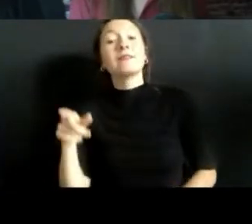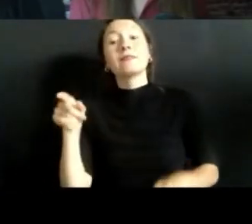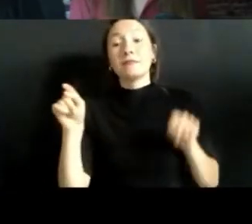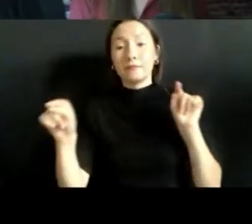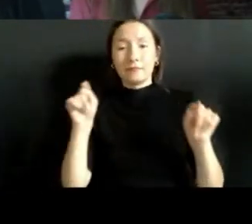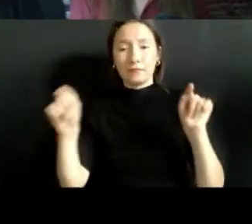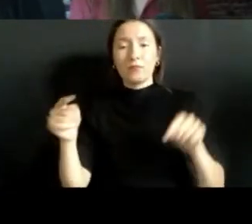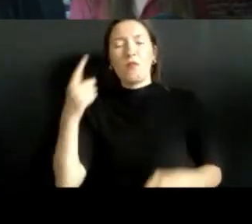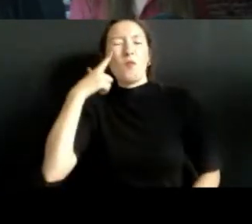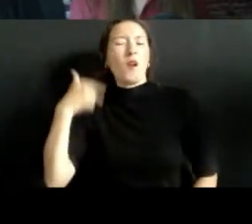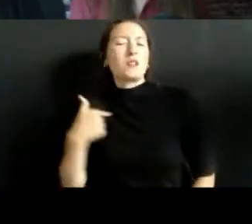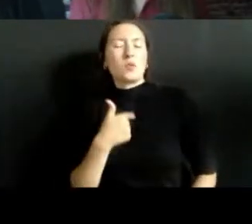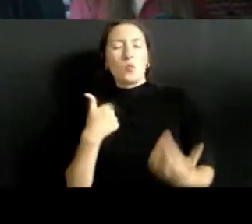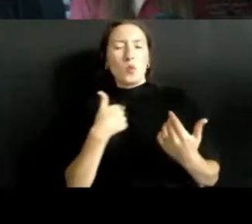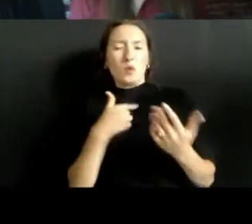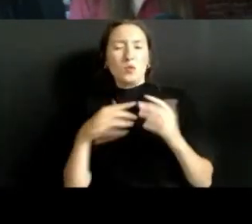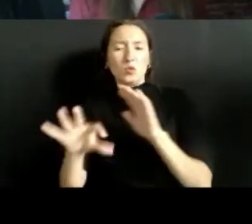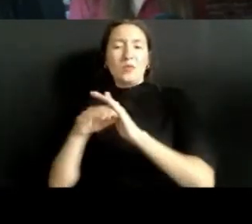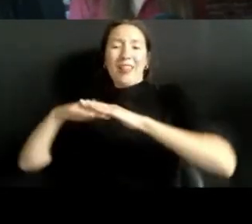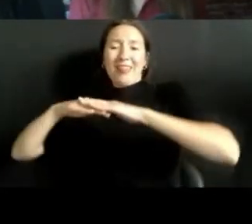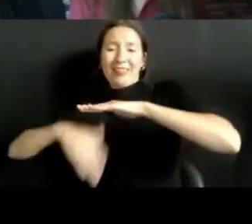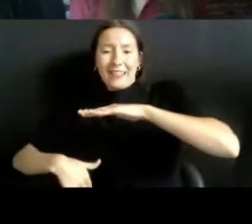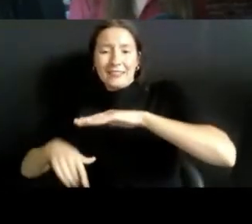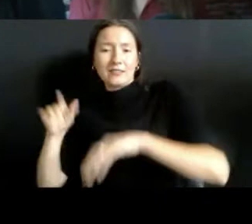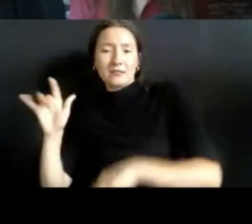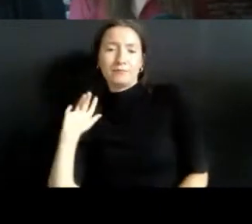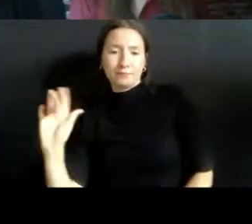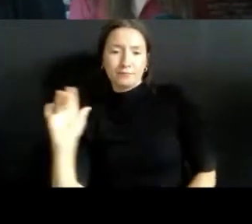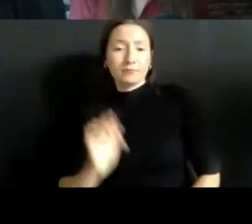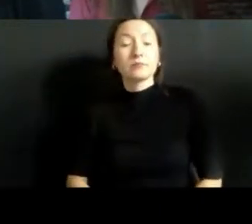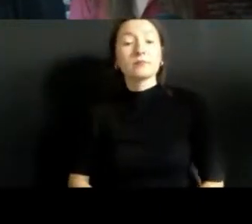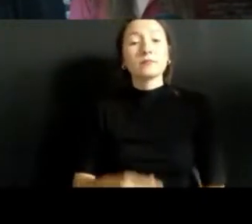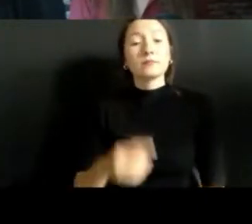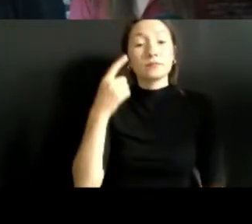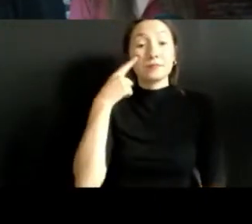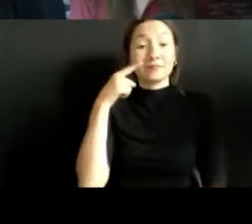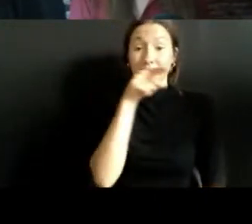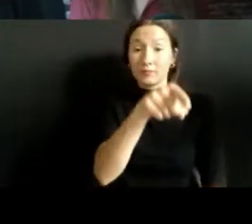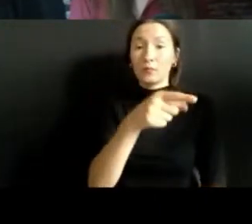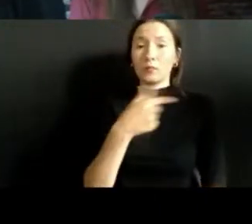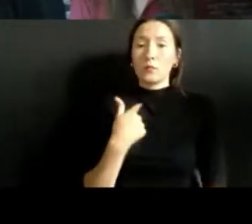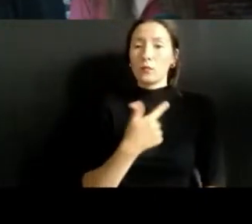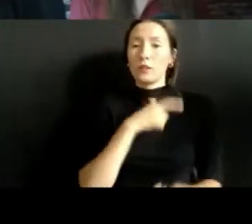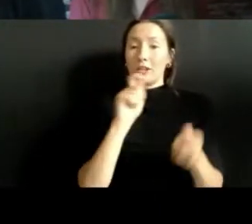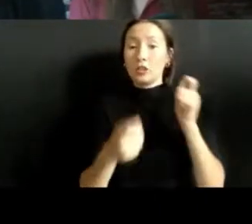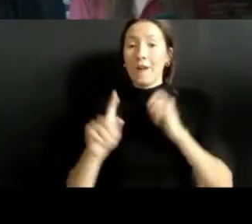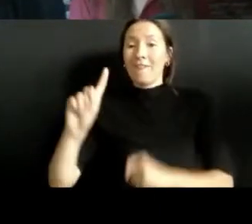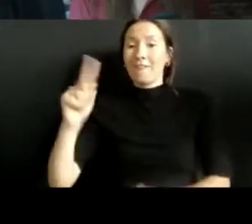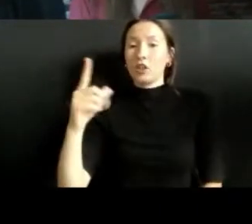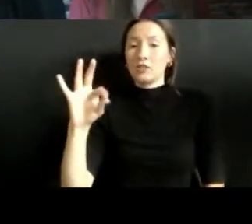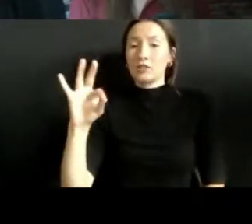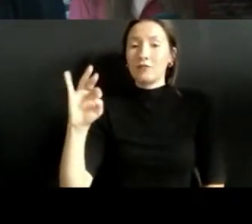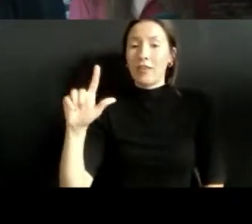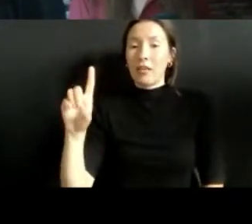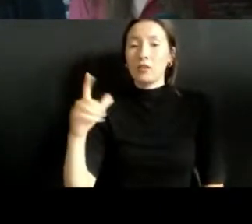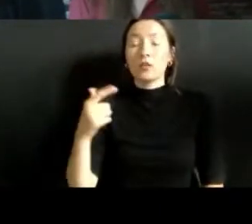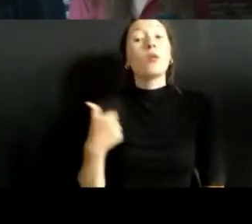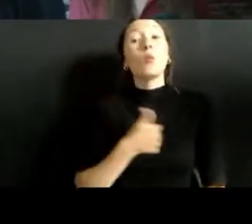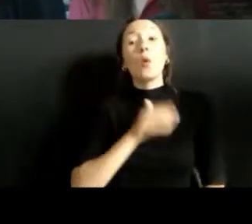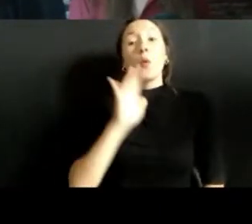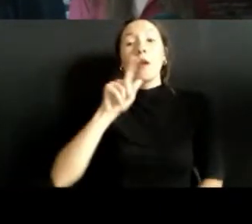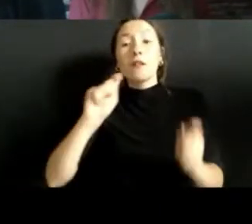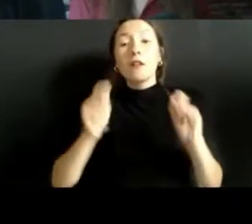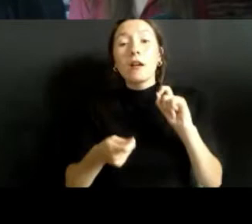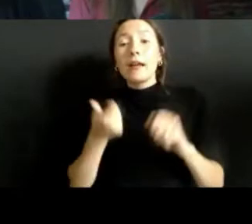condition, the value for the argument, in the first field. We want to format cells that are greater than